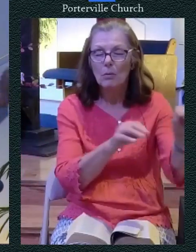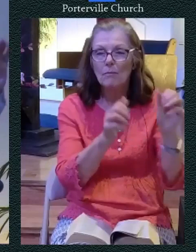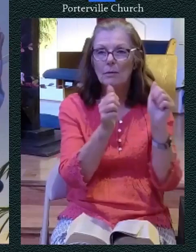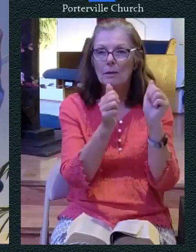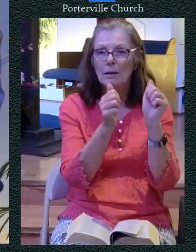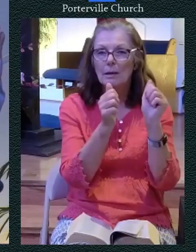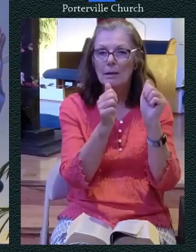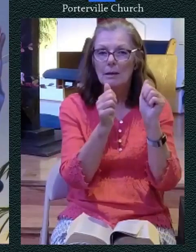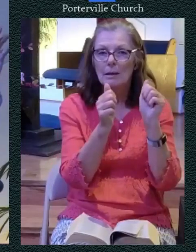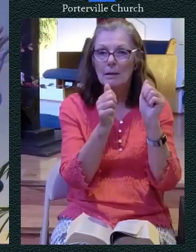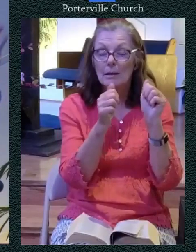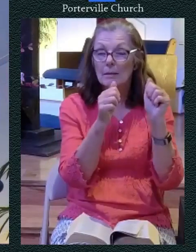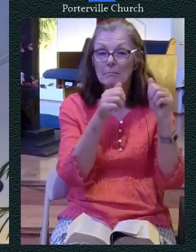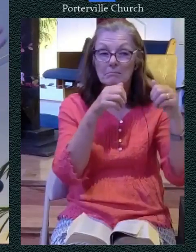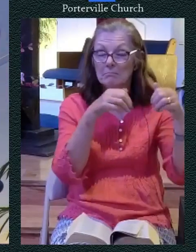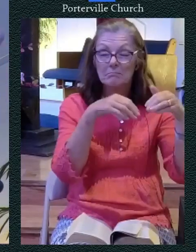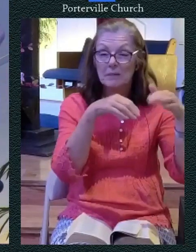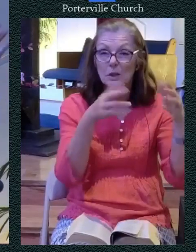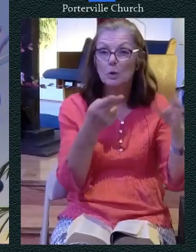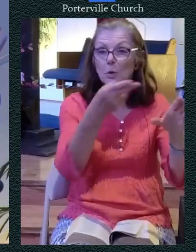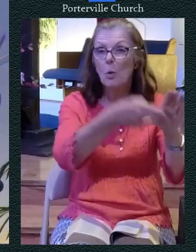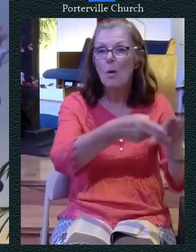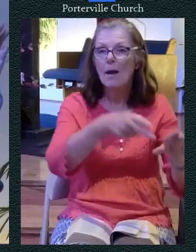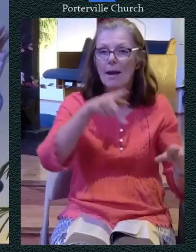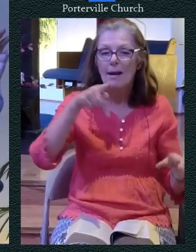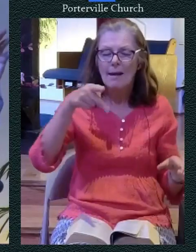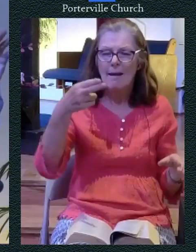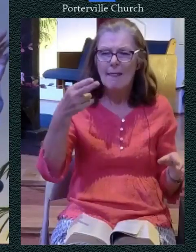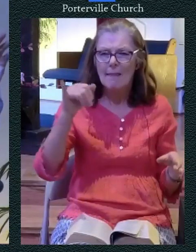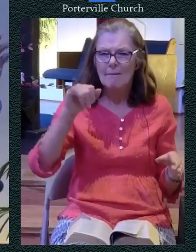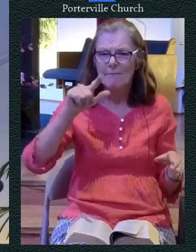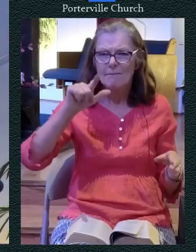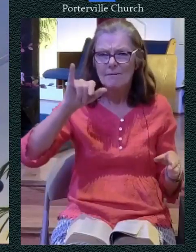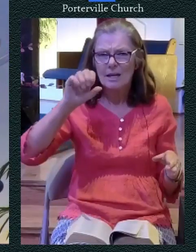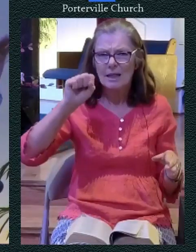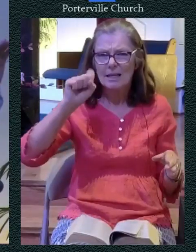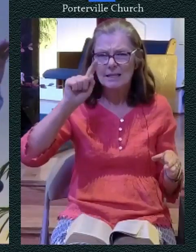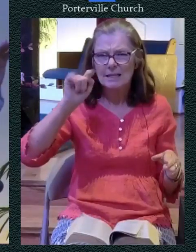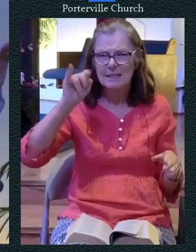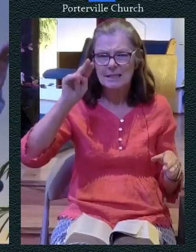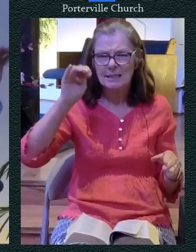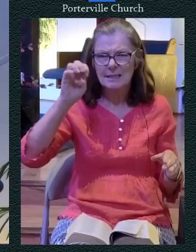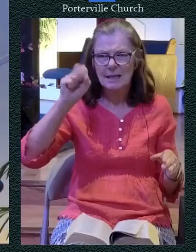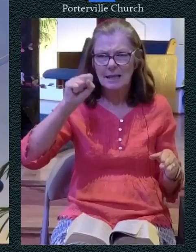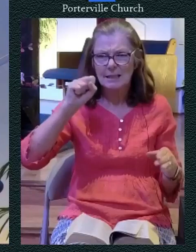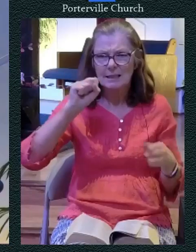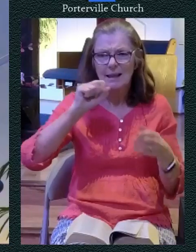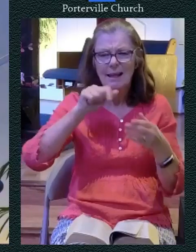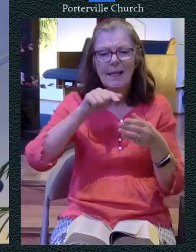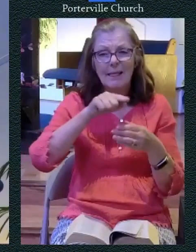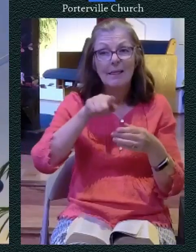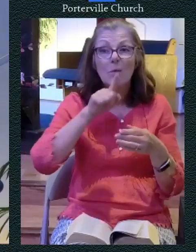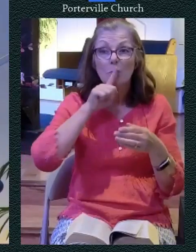He moved right in. You can read about it at the end of 2 Samuel. He moves in with the Philistines.